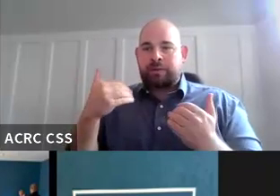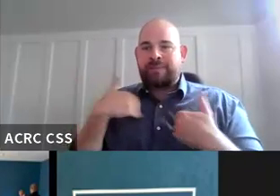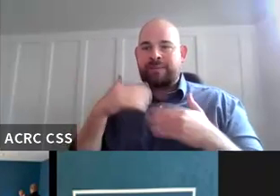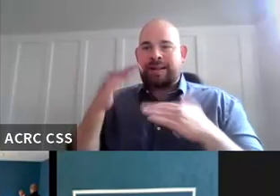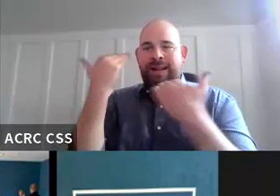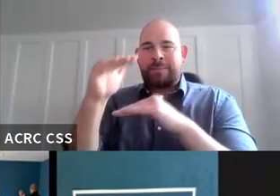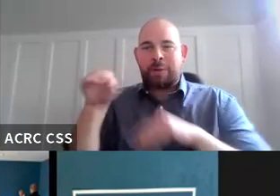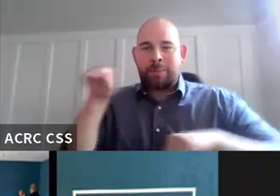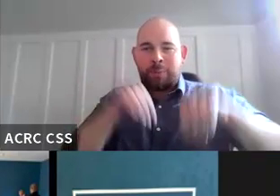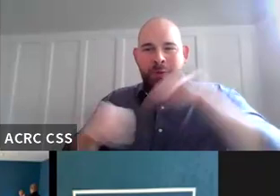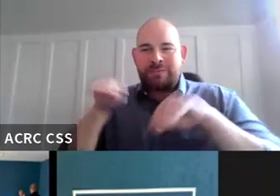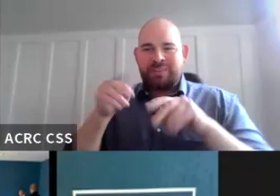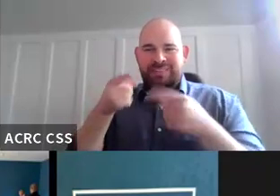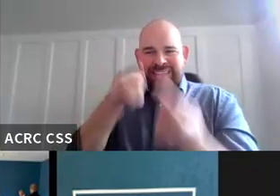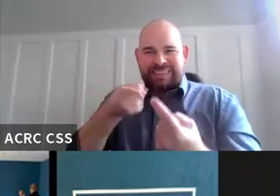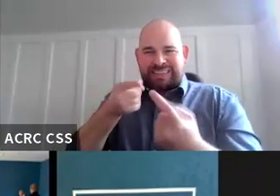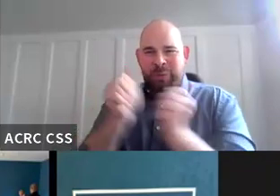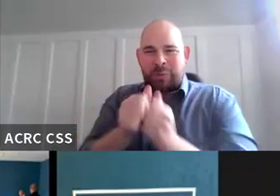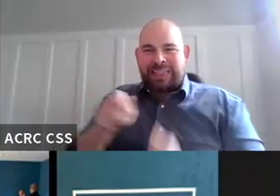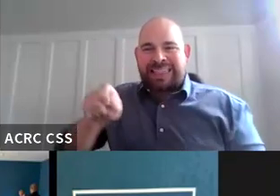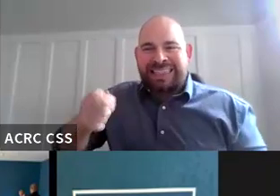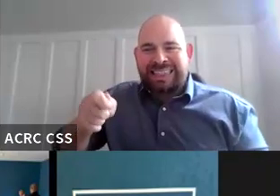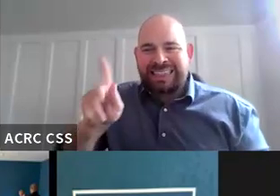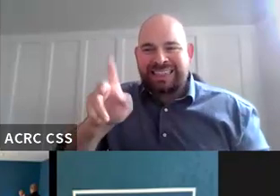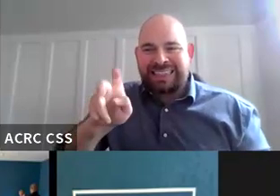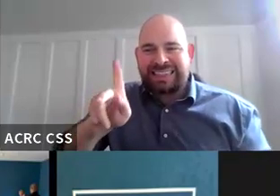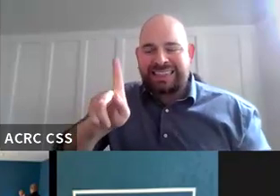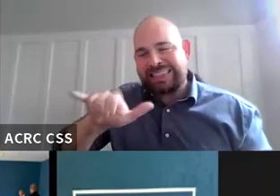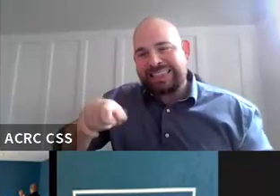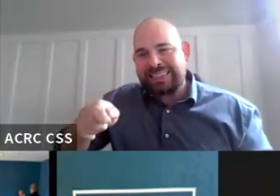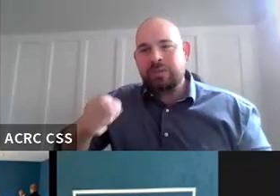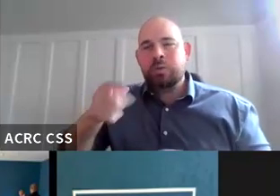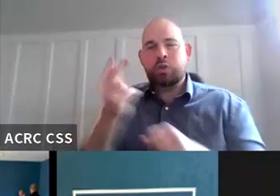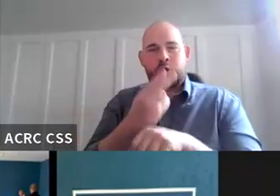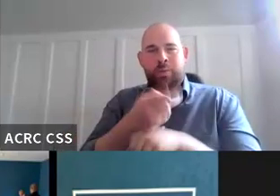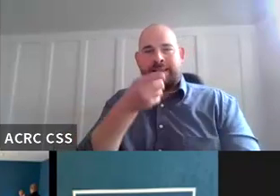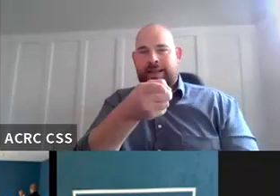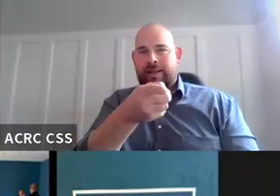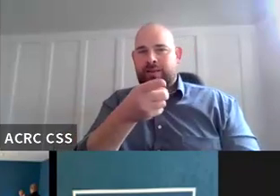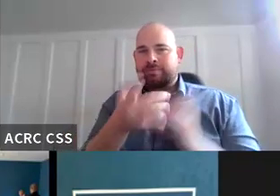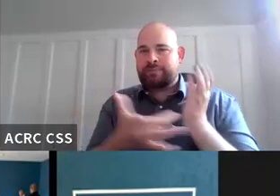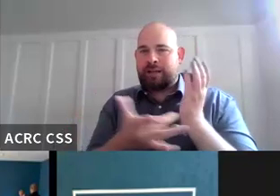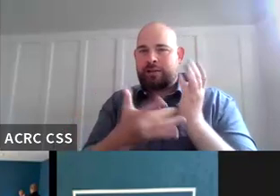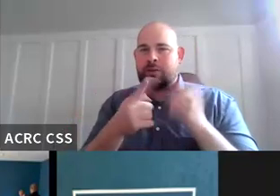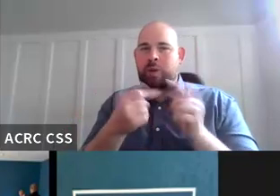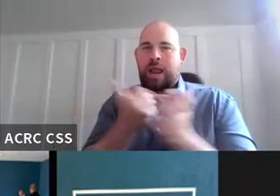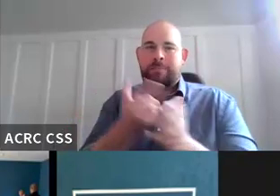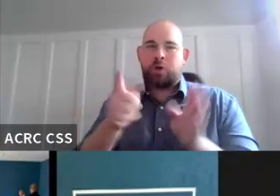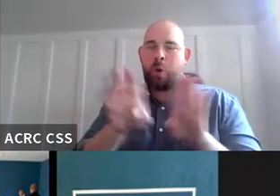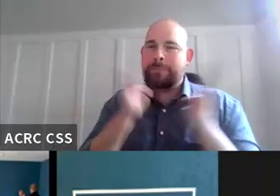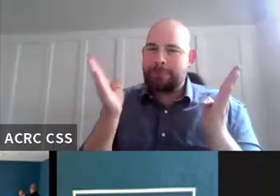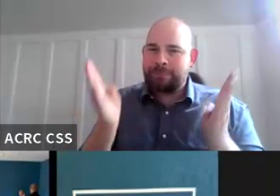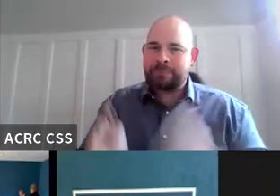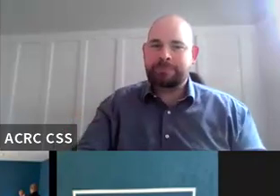anyone, especially if there was any deaf or hard of hearing that had limited mobility, or if they struggled getting any key access or using a